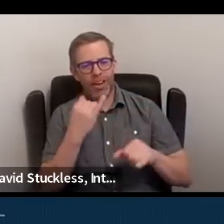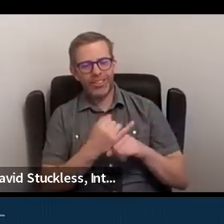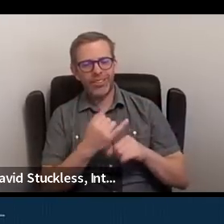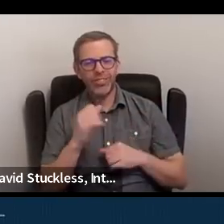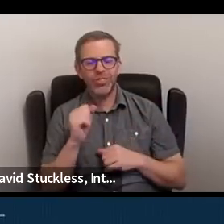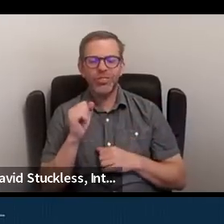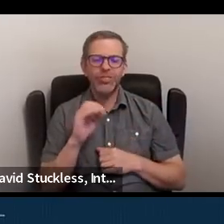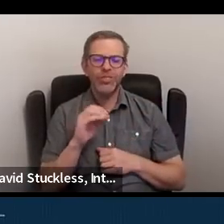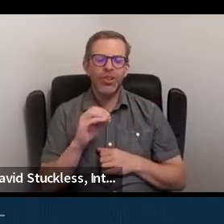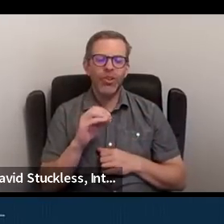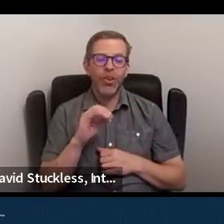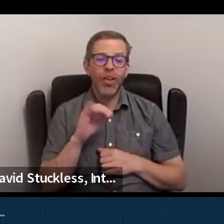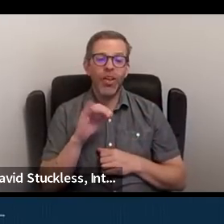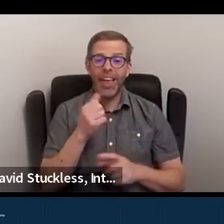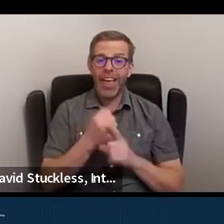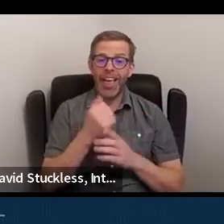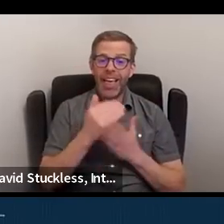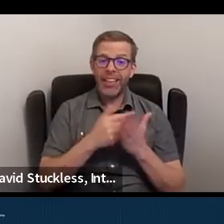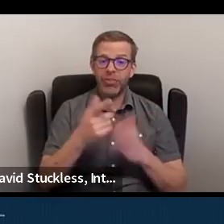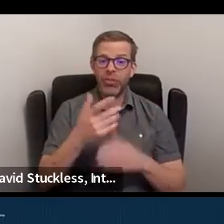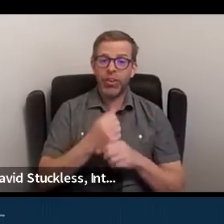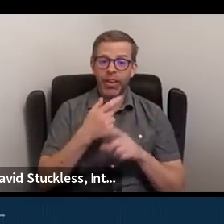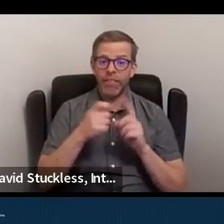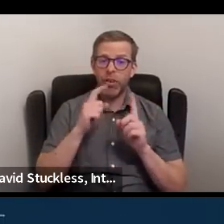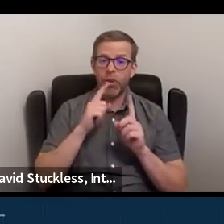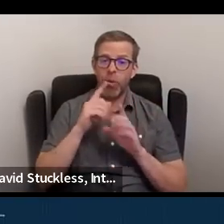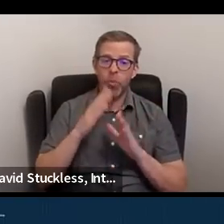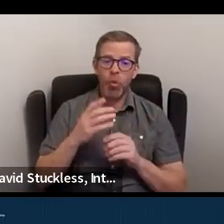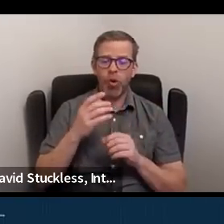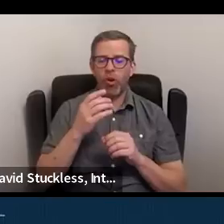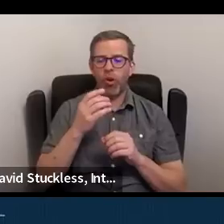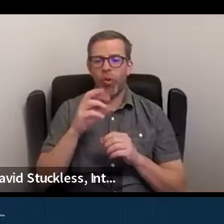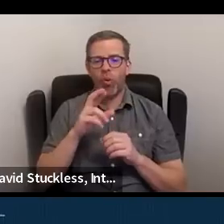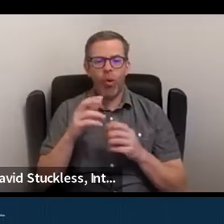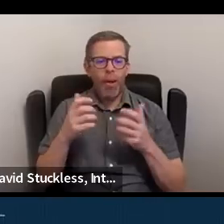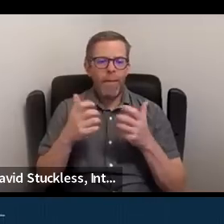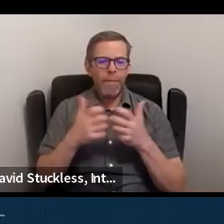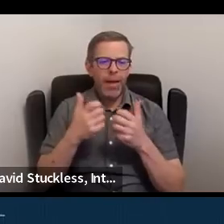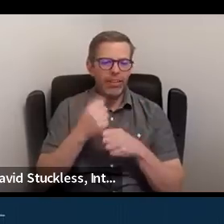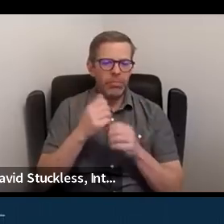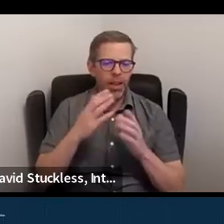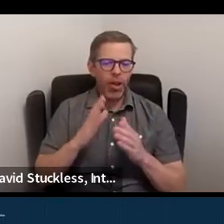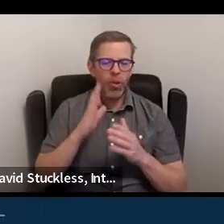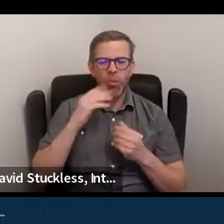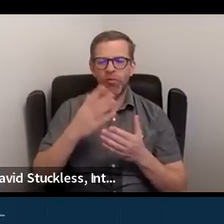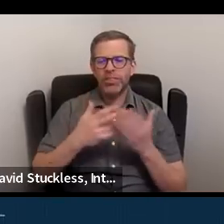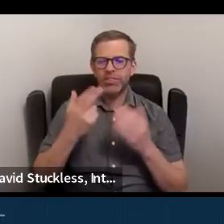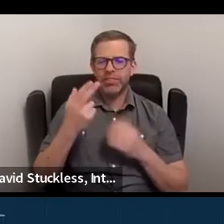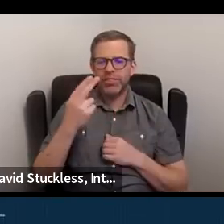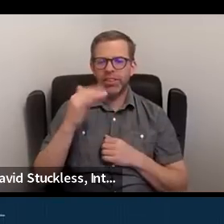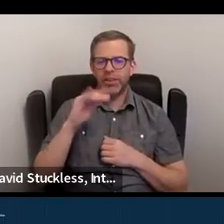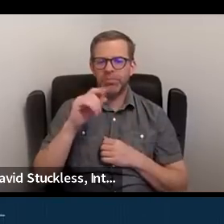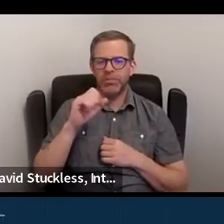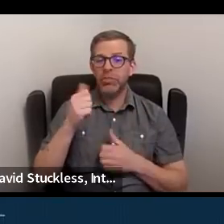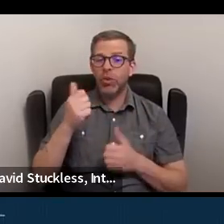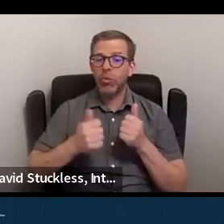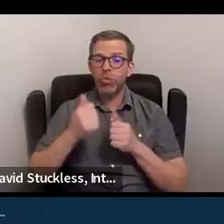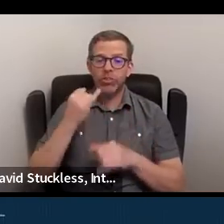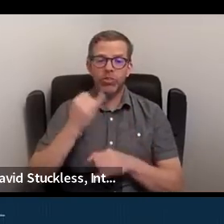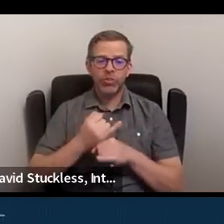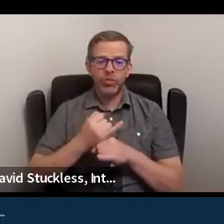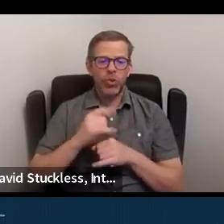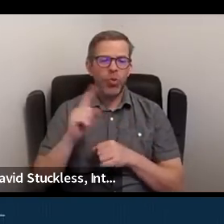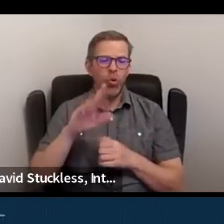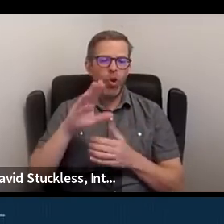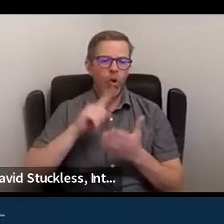so the hit list that you get from Reporter or Matchmaker is going to provide some hints about which institute is where your